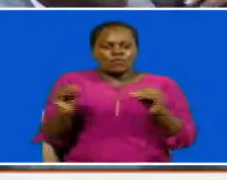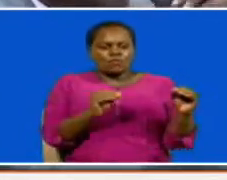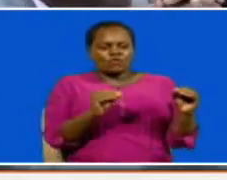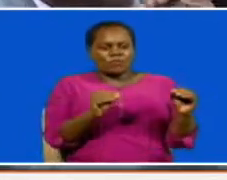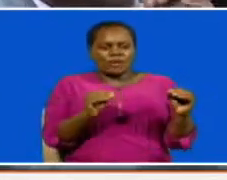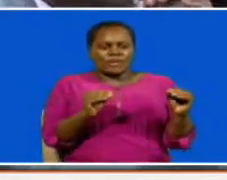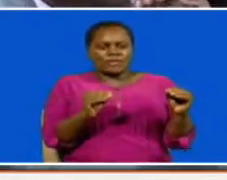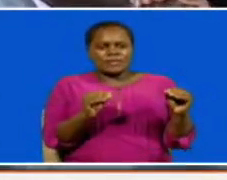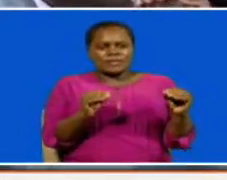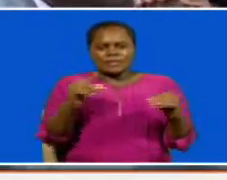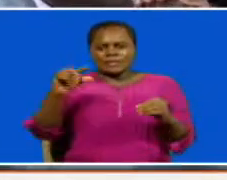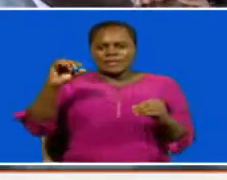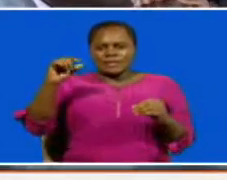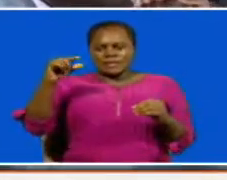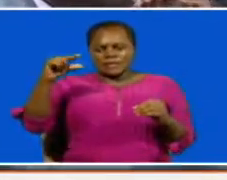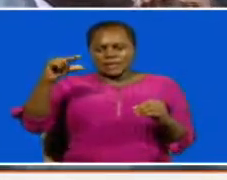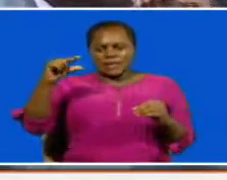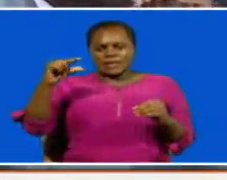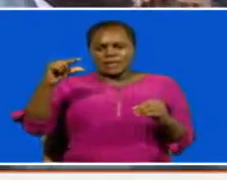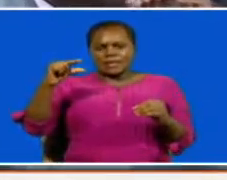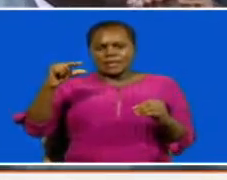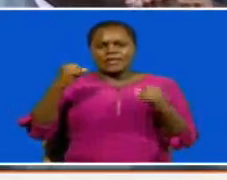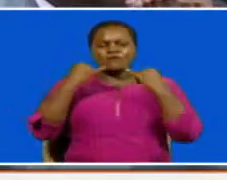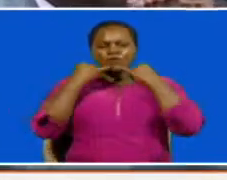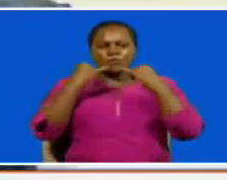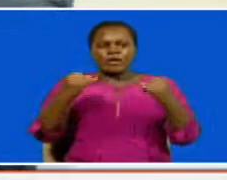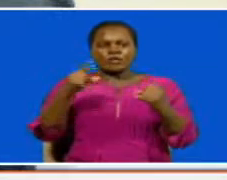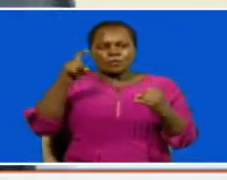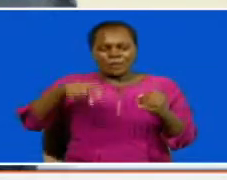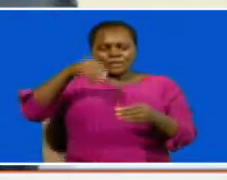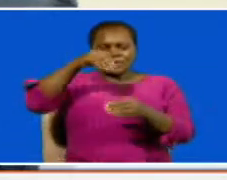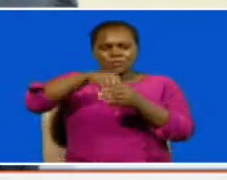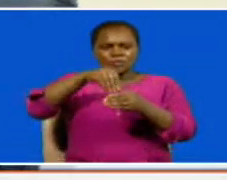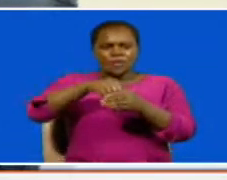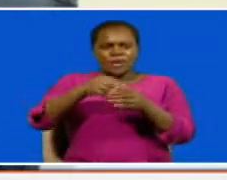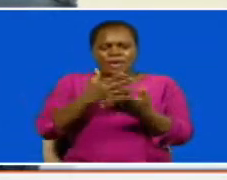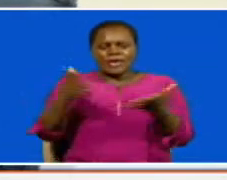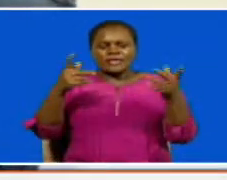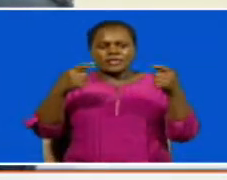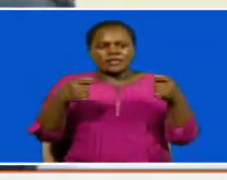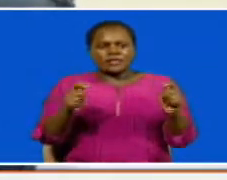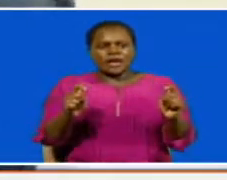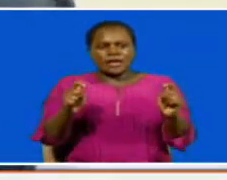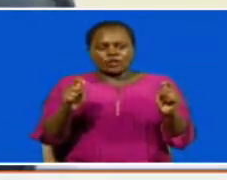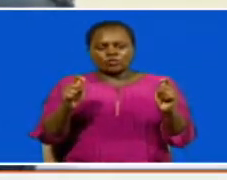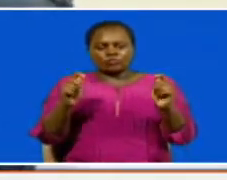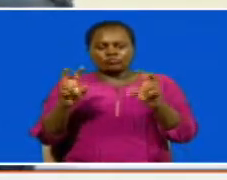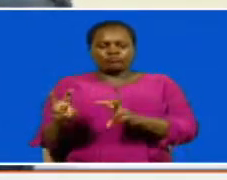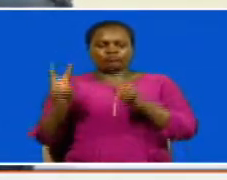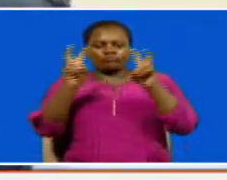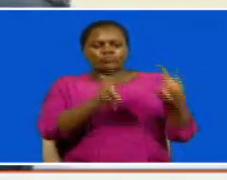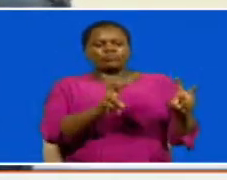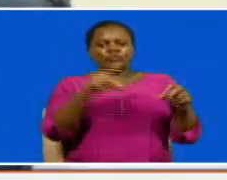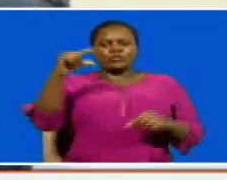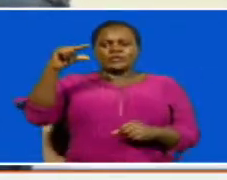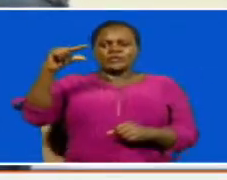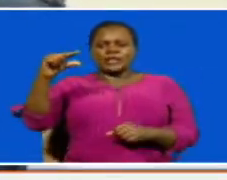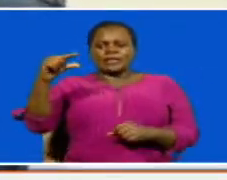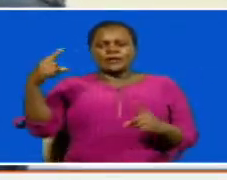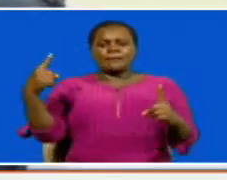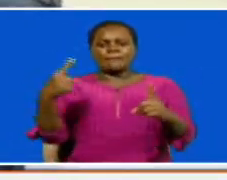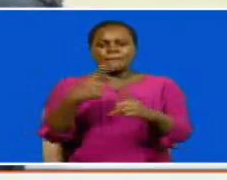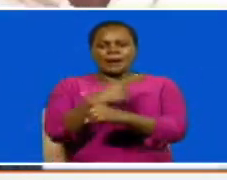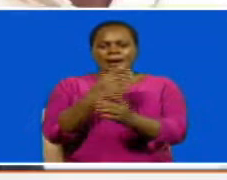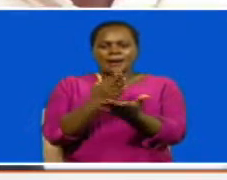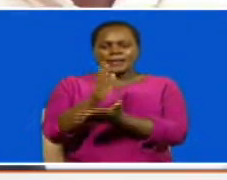between grades must be informed by the data in NEMIS portal, and that any attempt to jump learners through grades contravenes